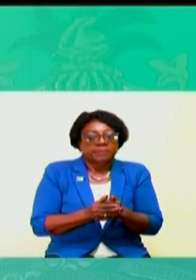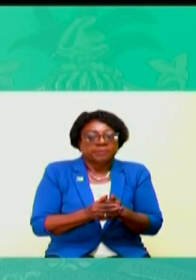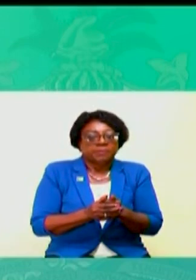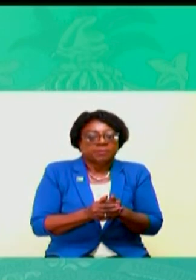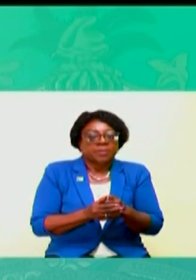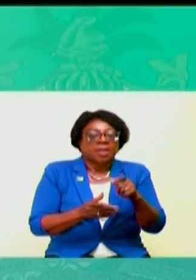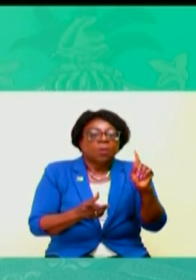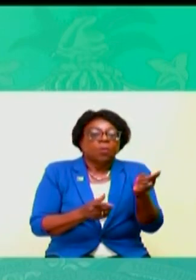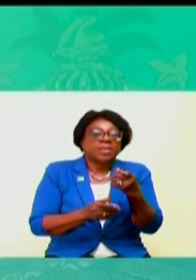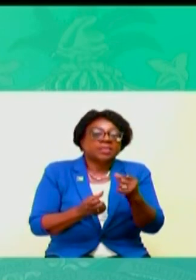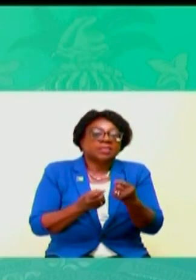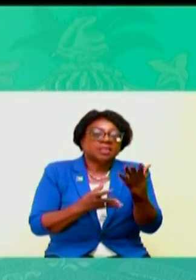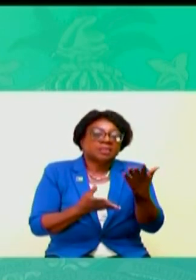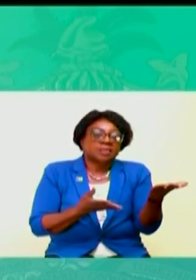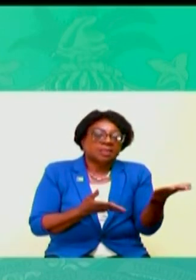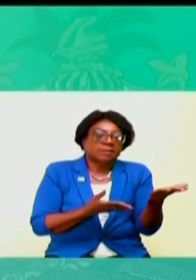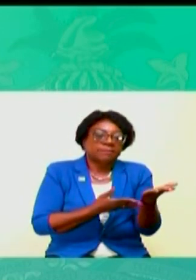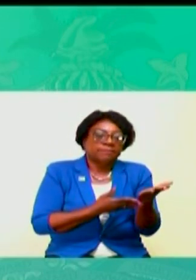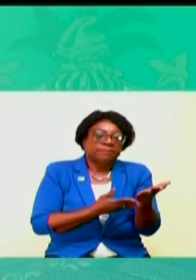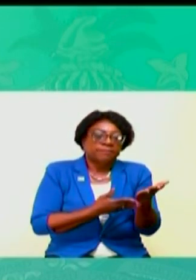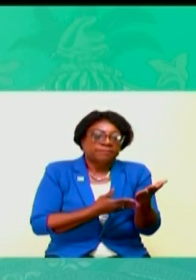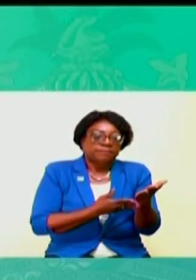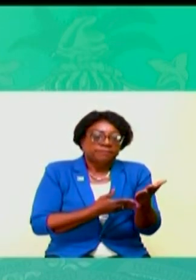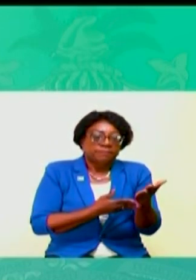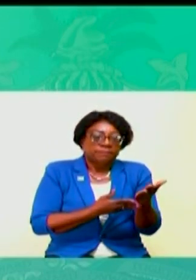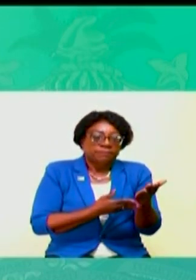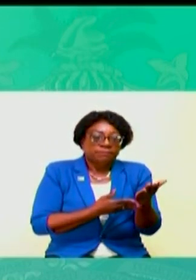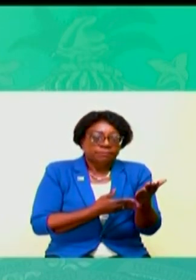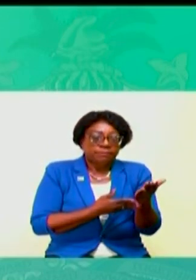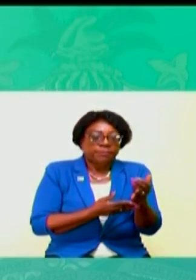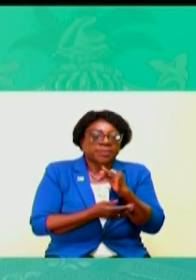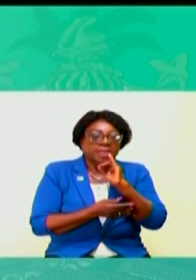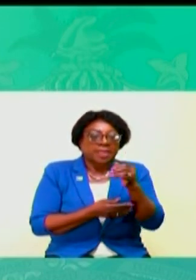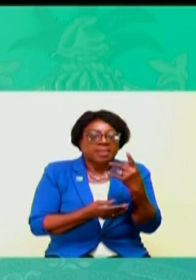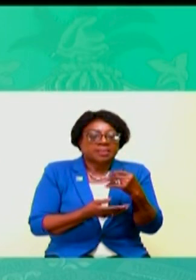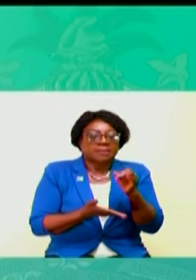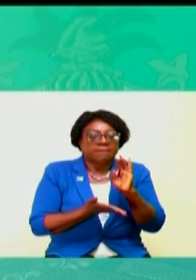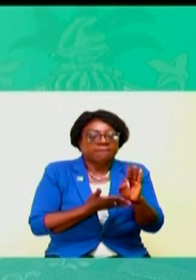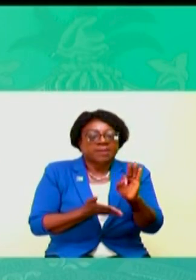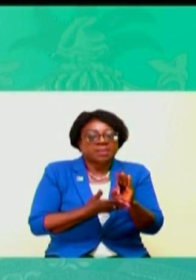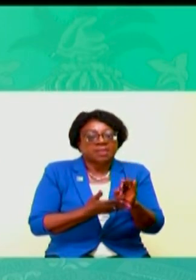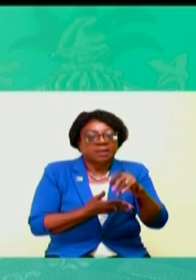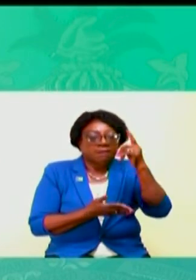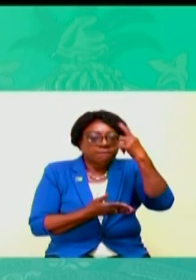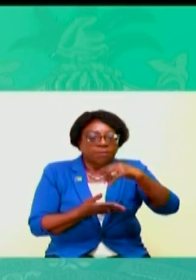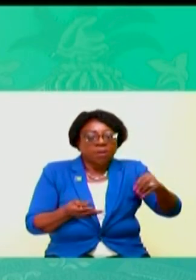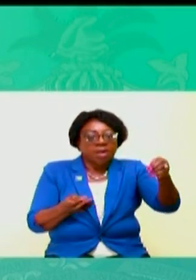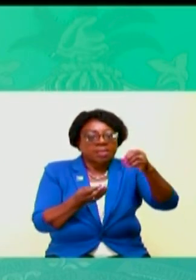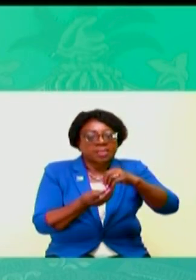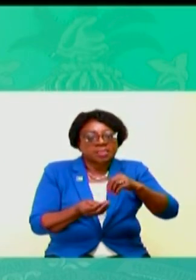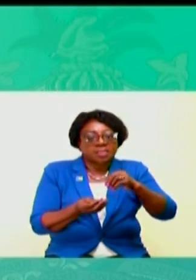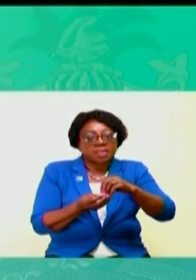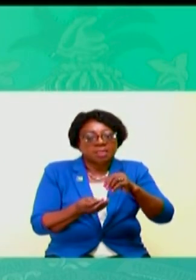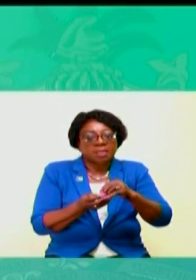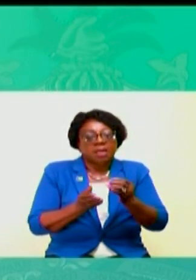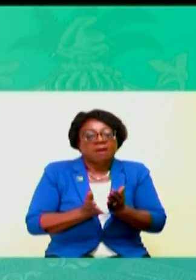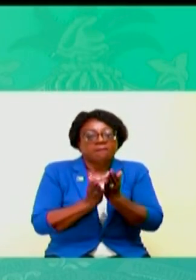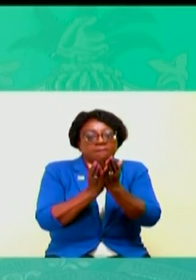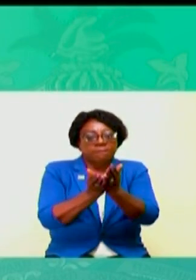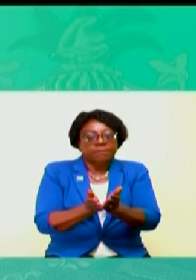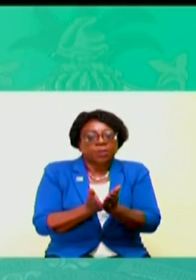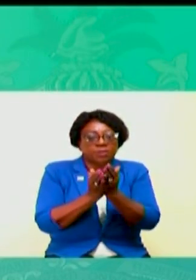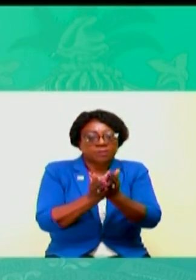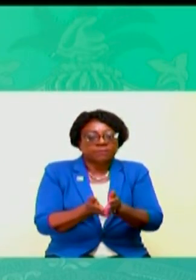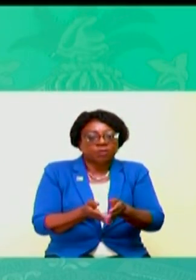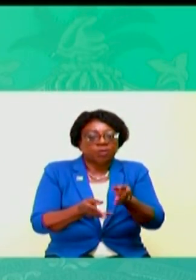2017. One such thing, Mr. Deputy Speaker, is the funding for additional vessels for the Royal Bahamas